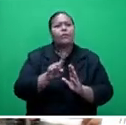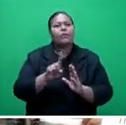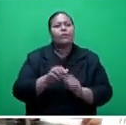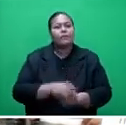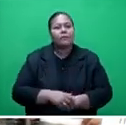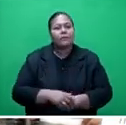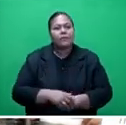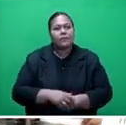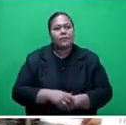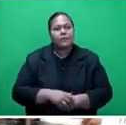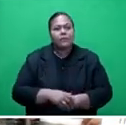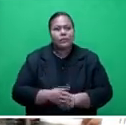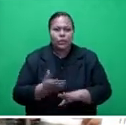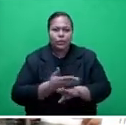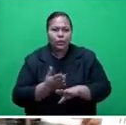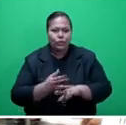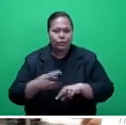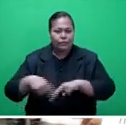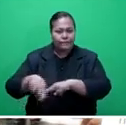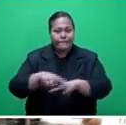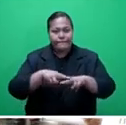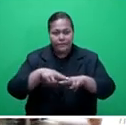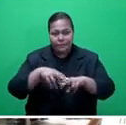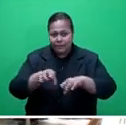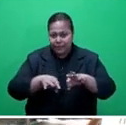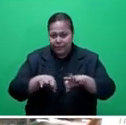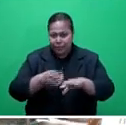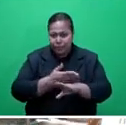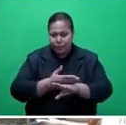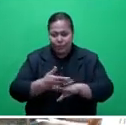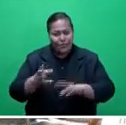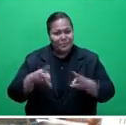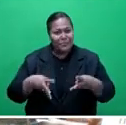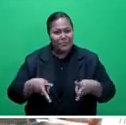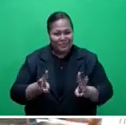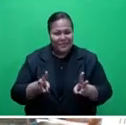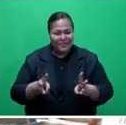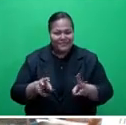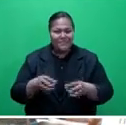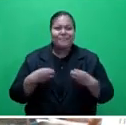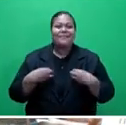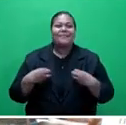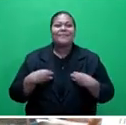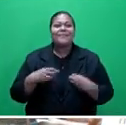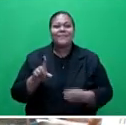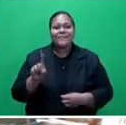sir, the new Fiji and the new way that business will be done.